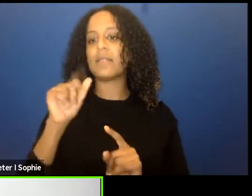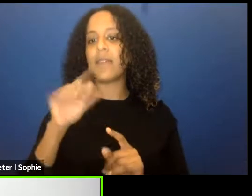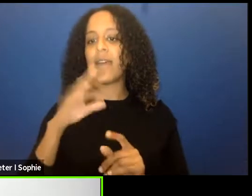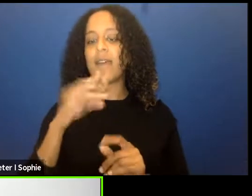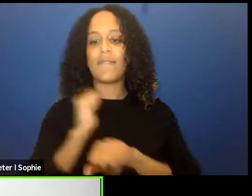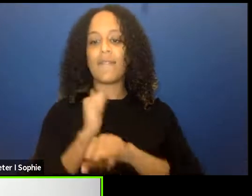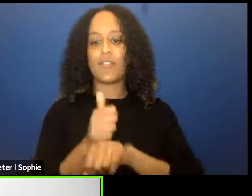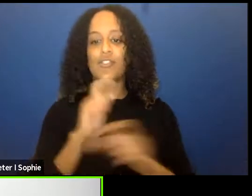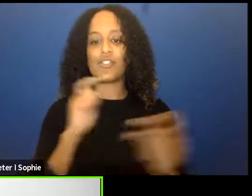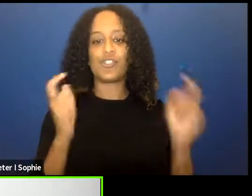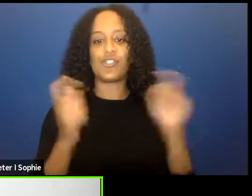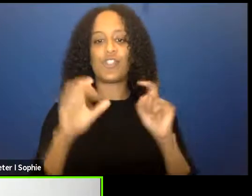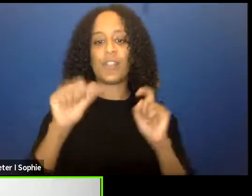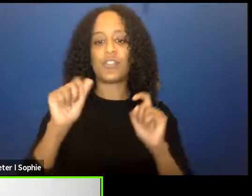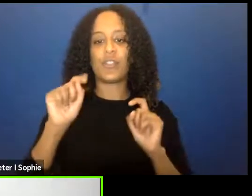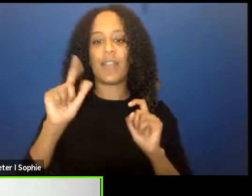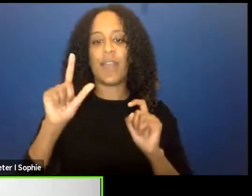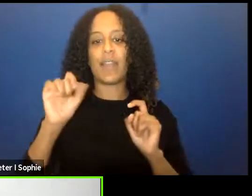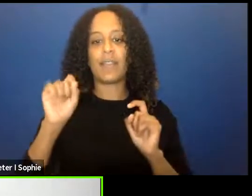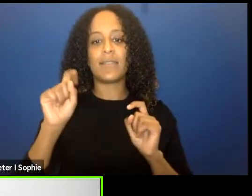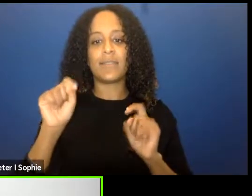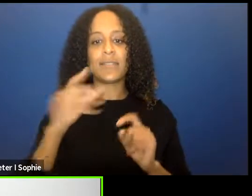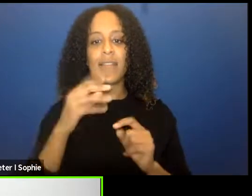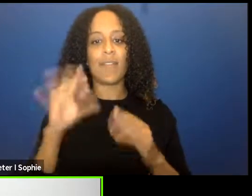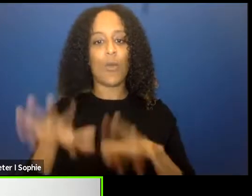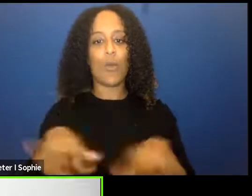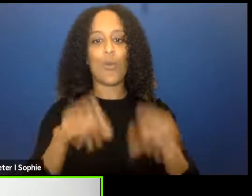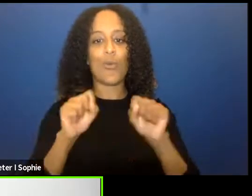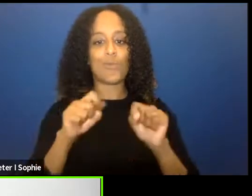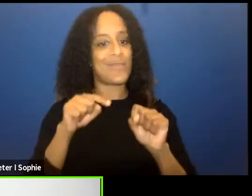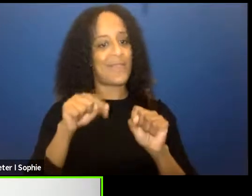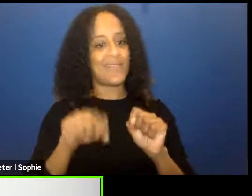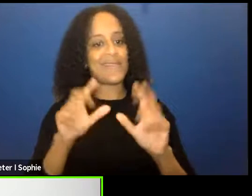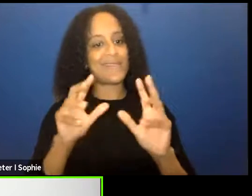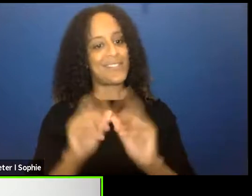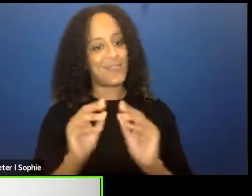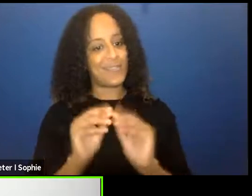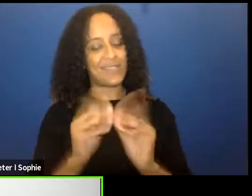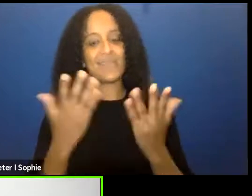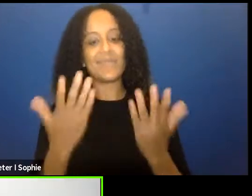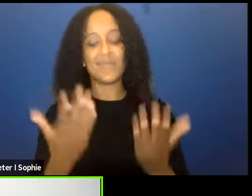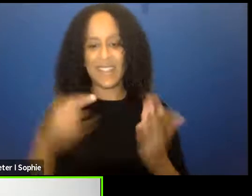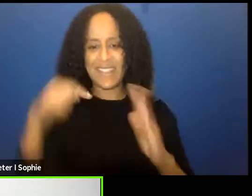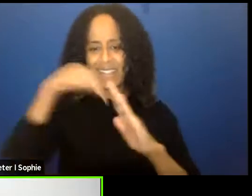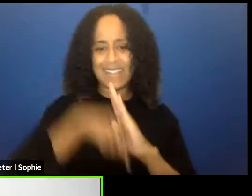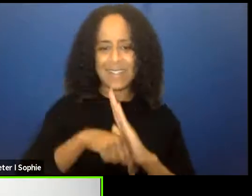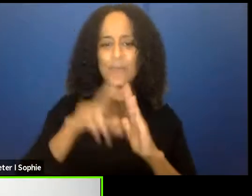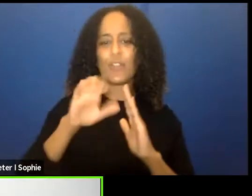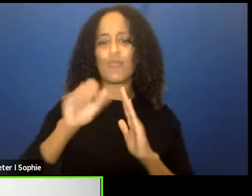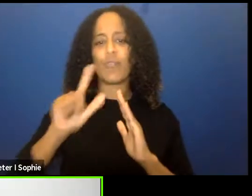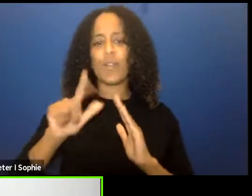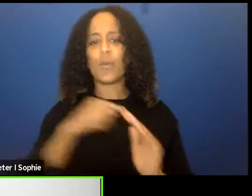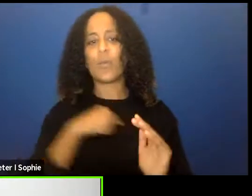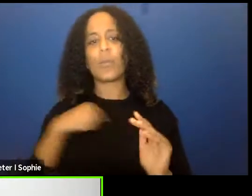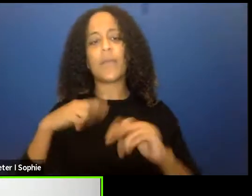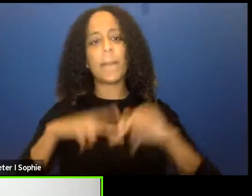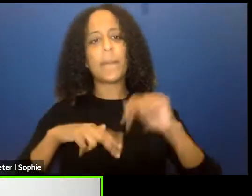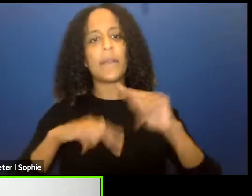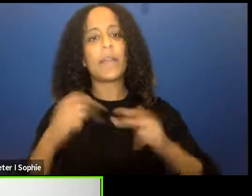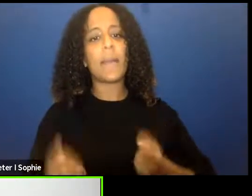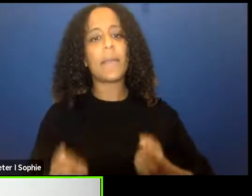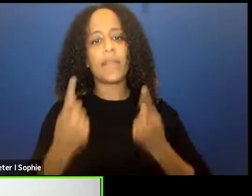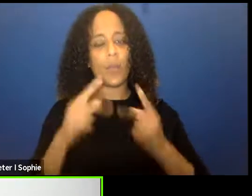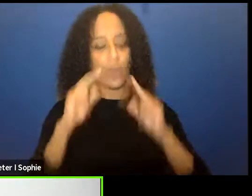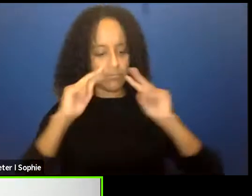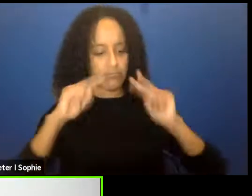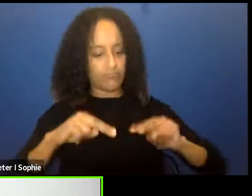Change Catalyst and the host of this series. We go deep and get real in the series. We build empathy and we explore tangible,